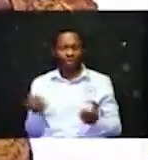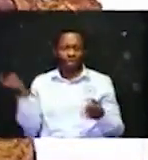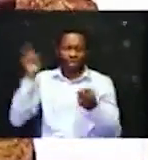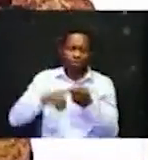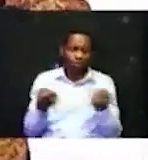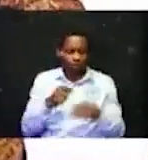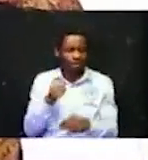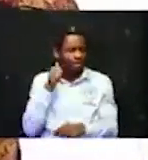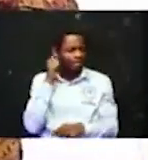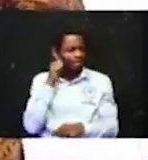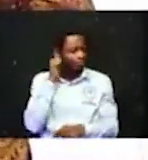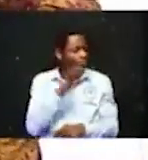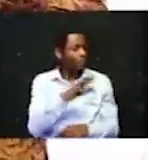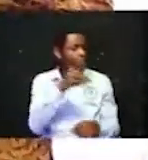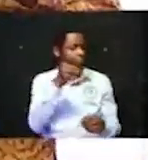died,